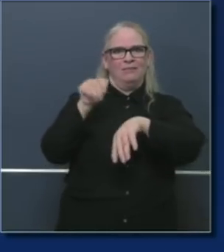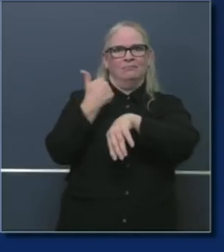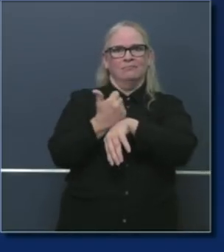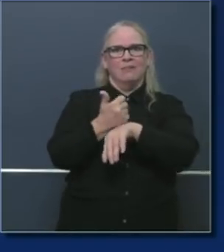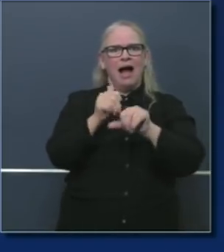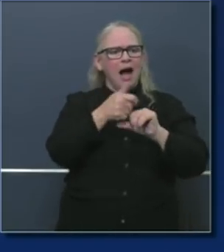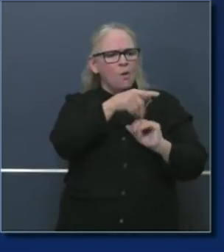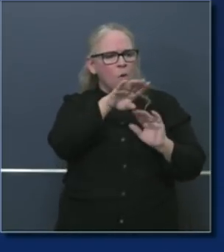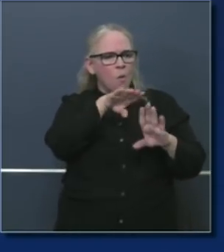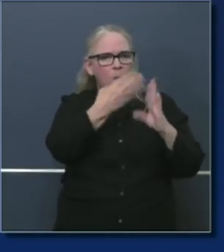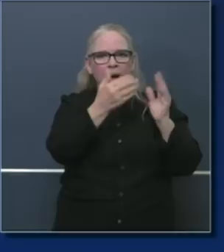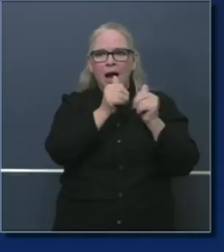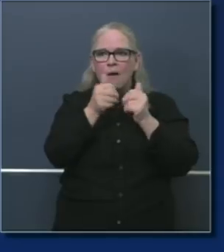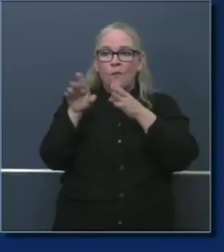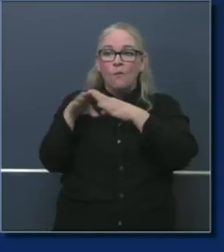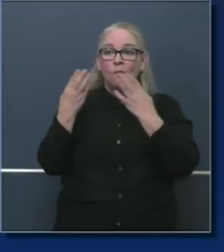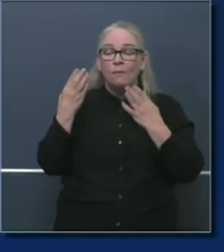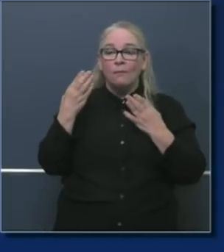work. These